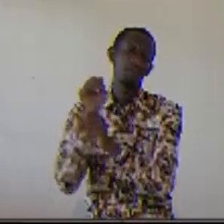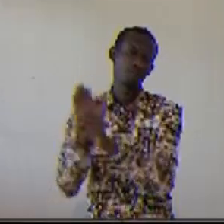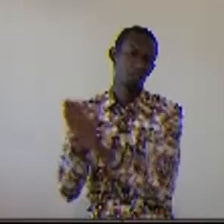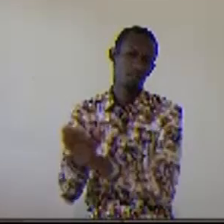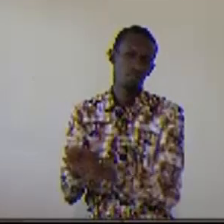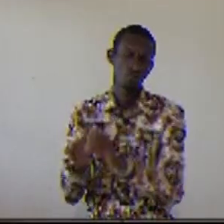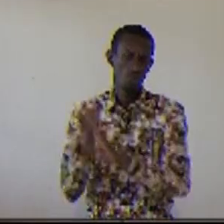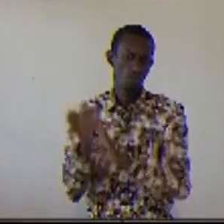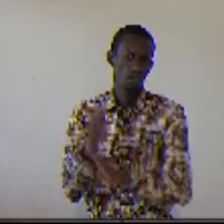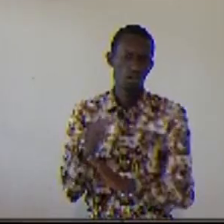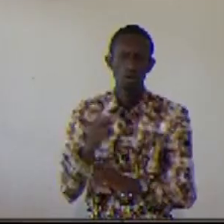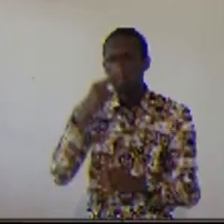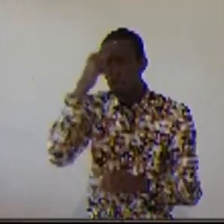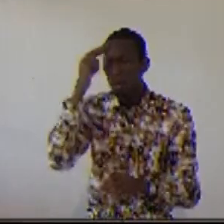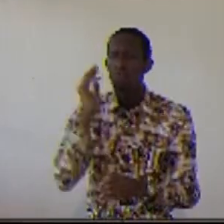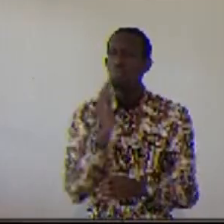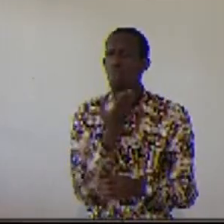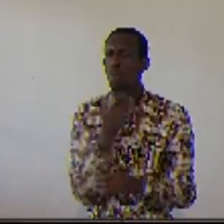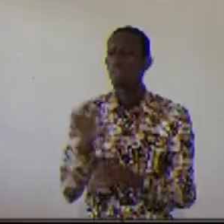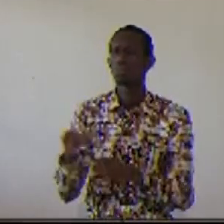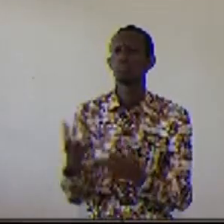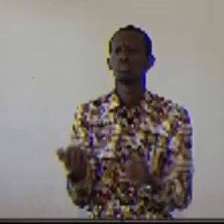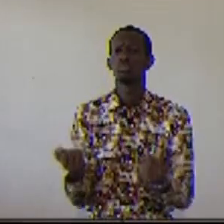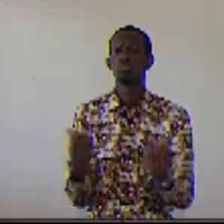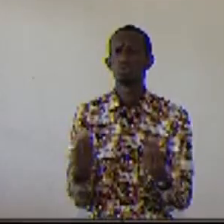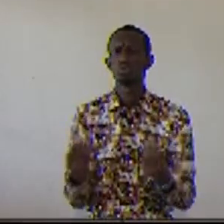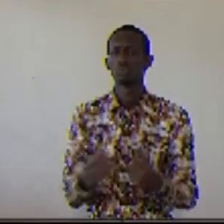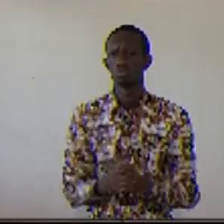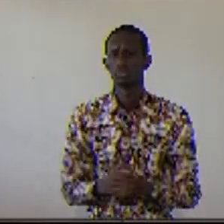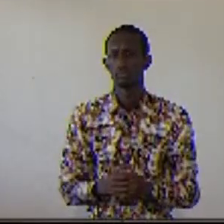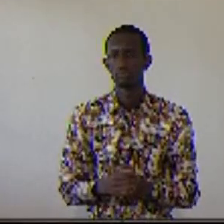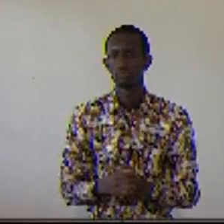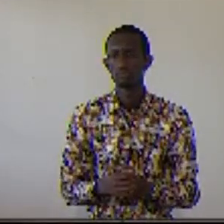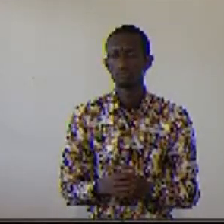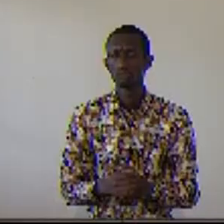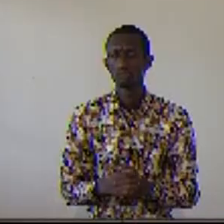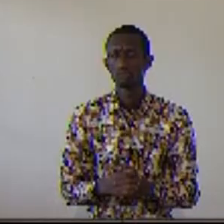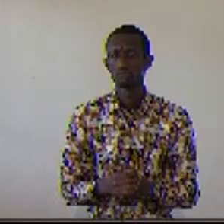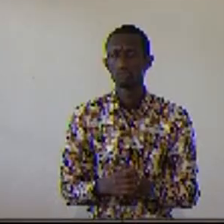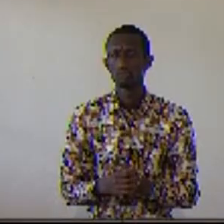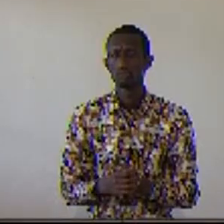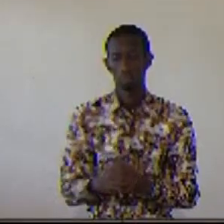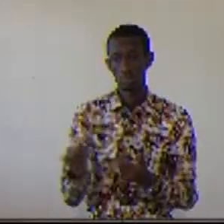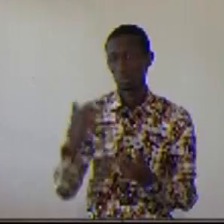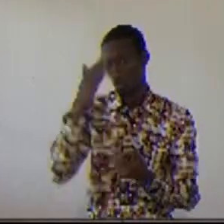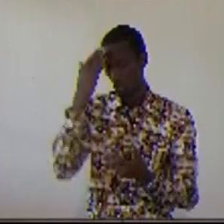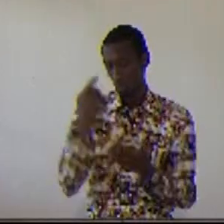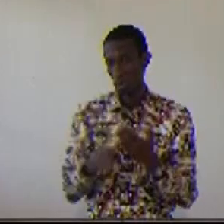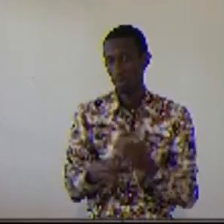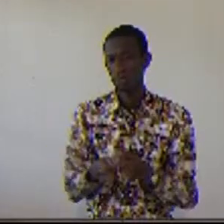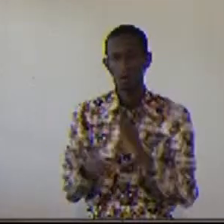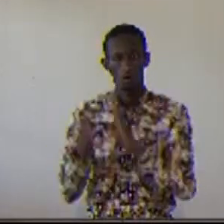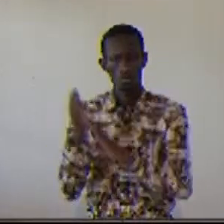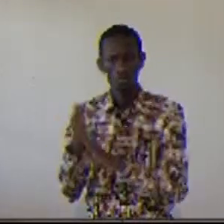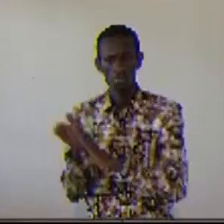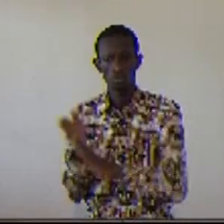they are exposed, every particle is exposed to air and water. And therefore, that's why the rusting will